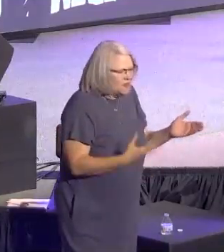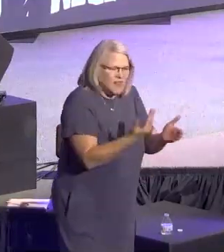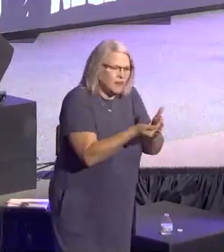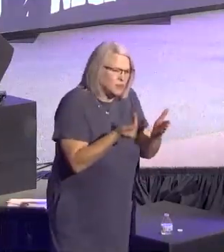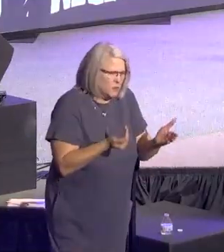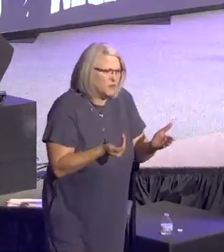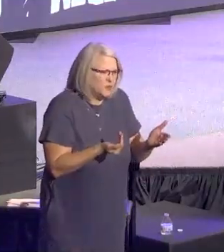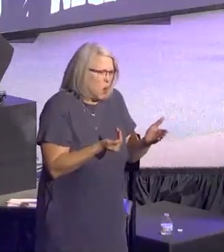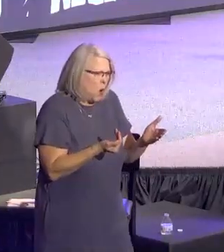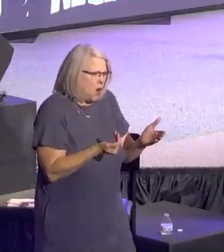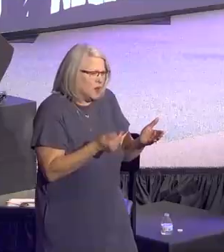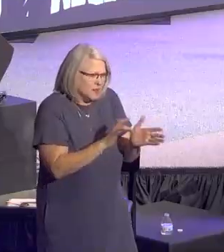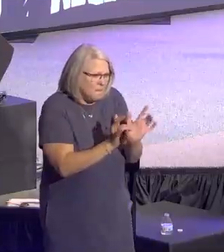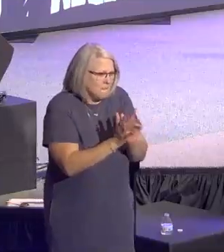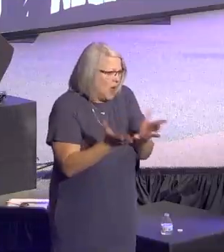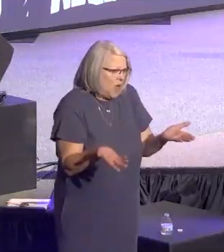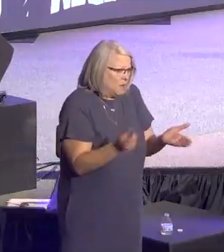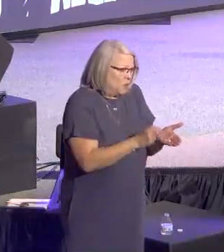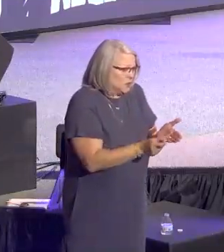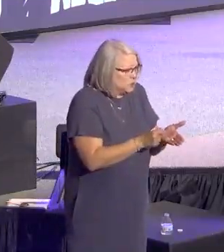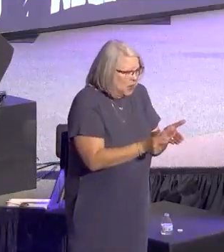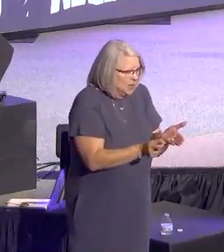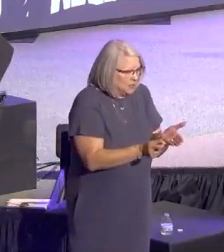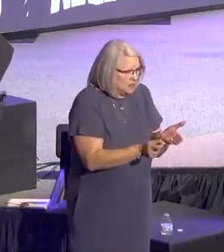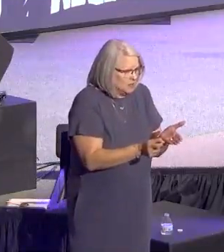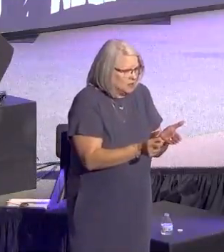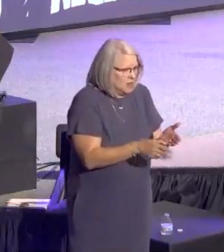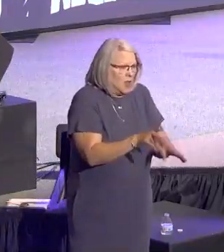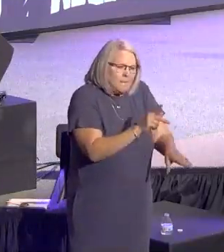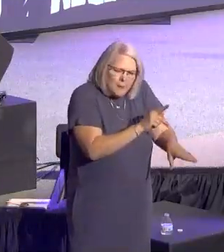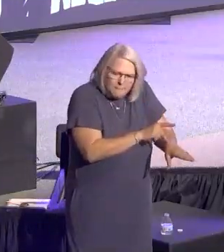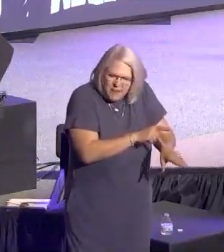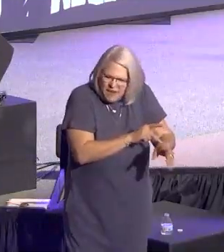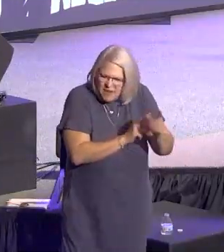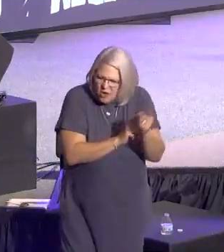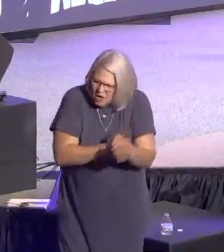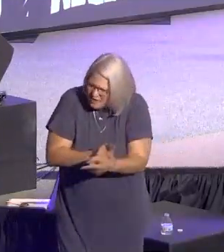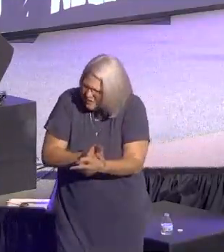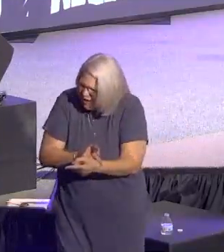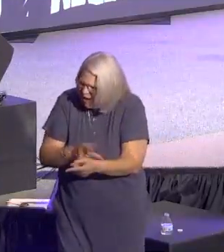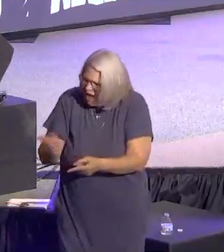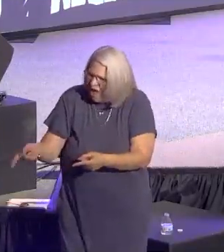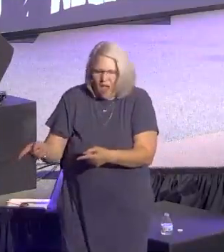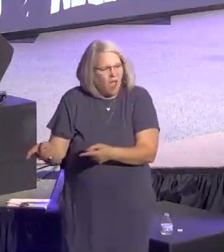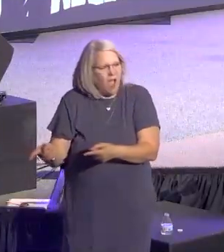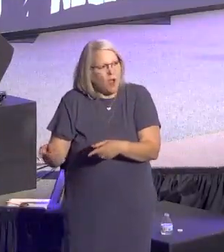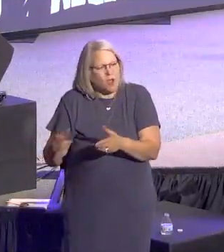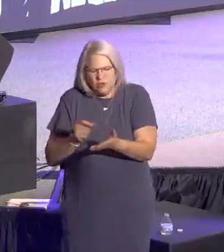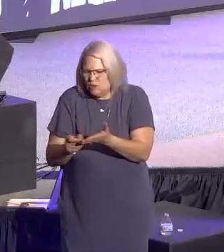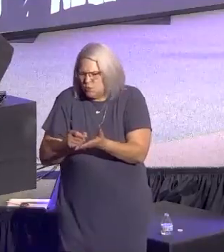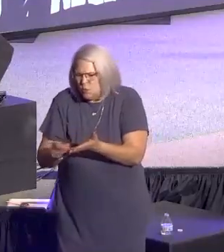Bible like you know it, Peter was describing the writings of Paul as scriptures. Is that amazing?